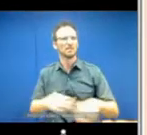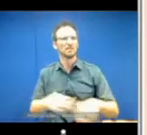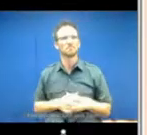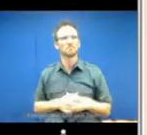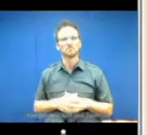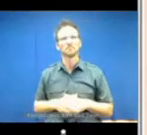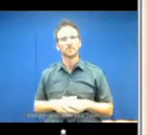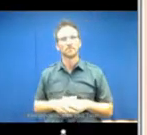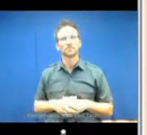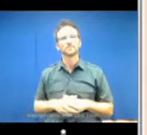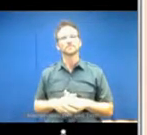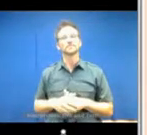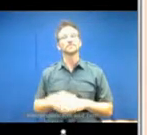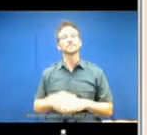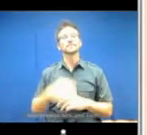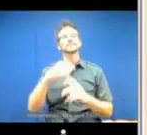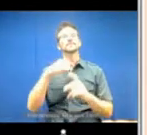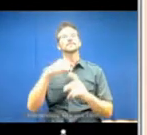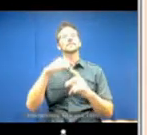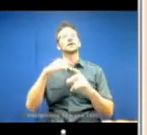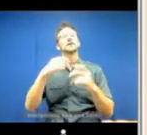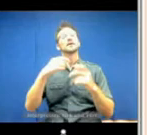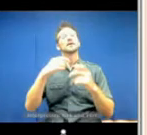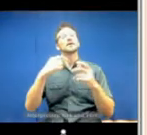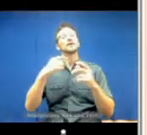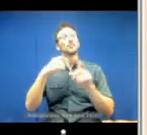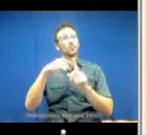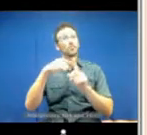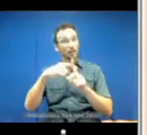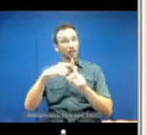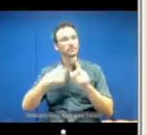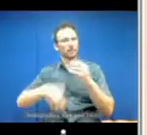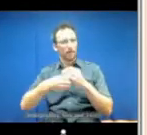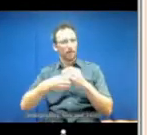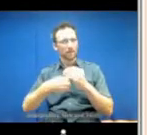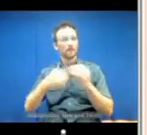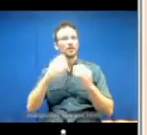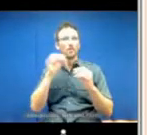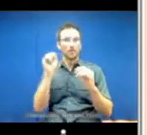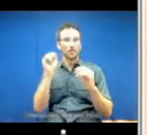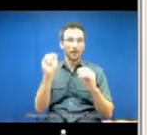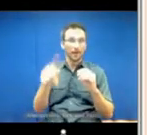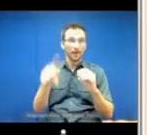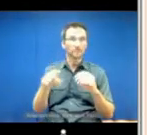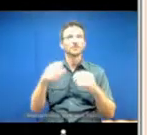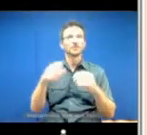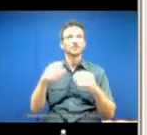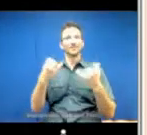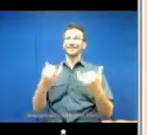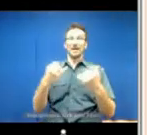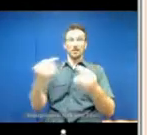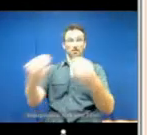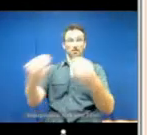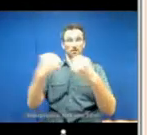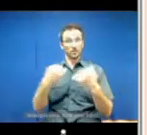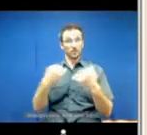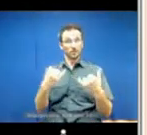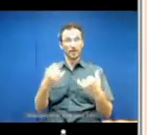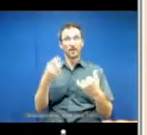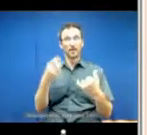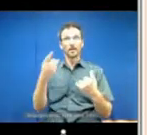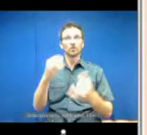And then I ask whether or not you are under the influence of any alcohol